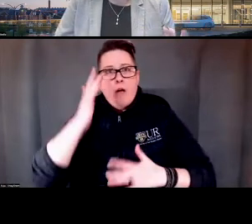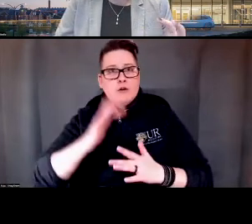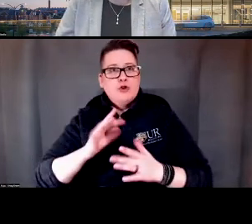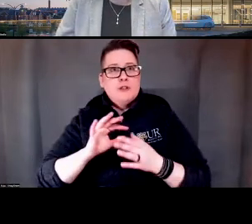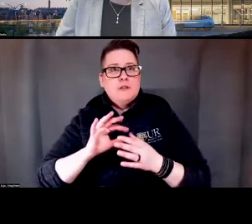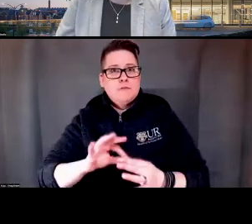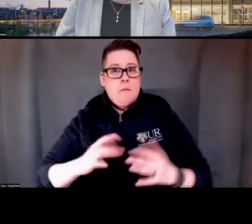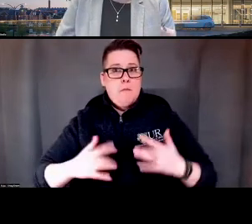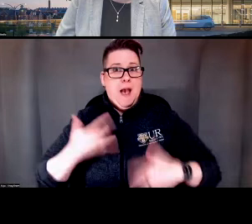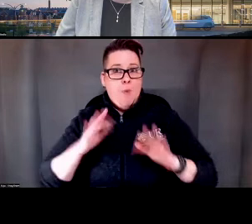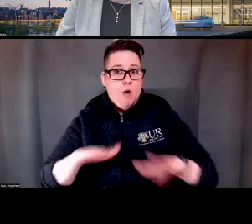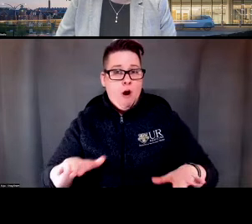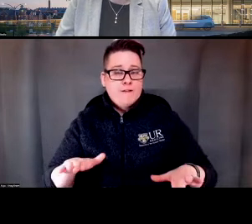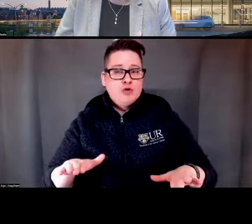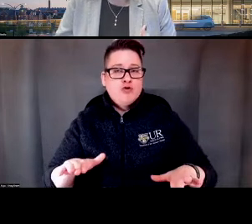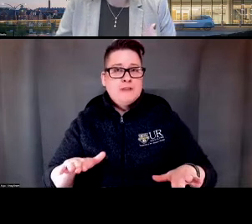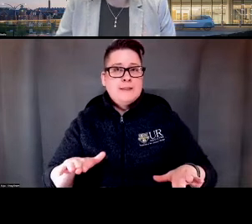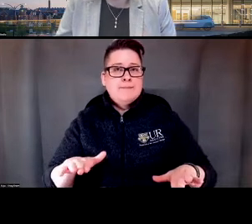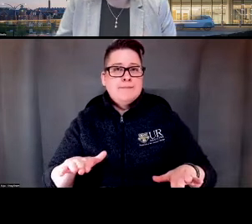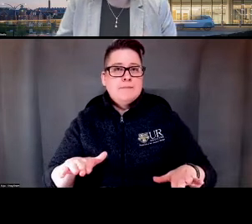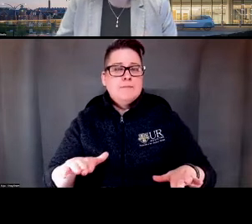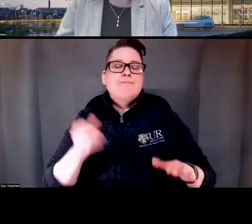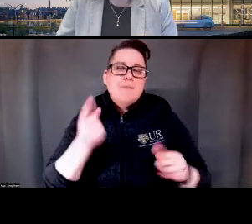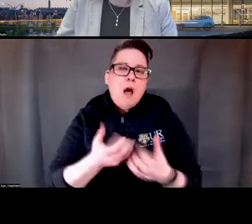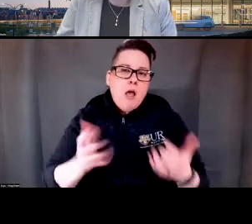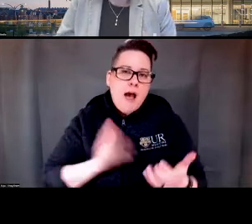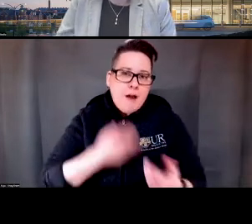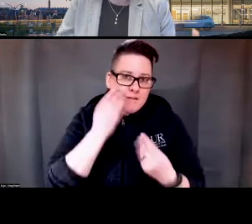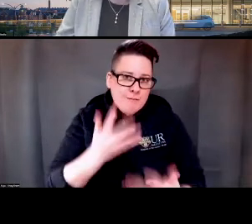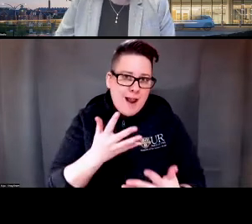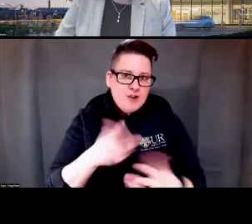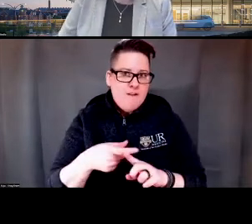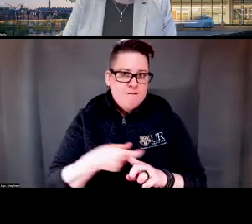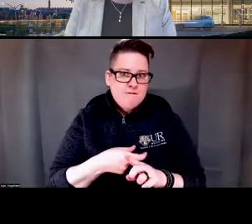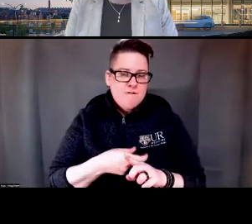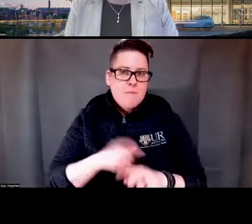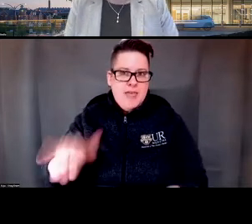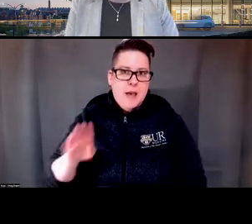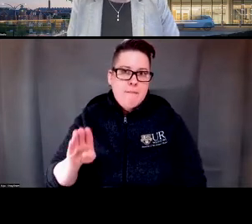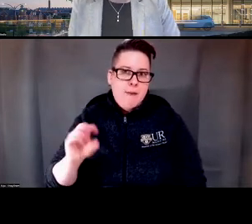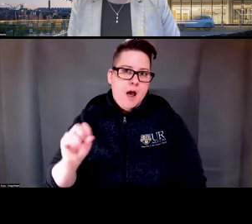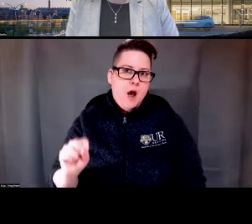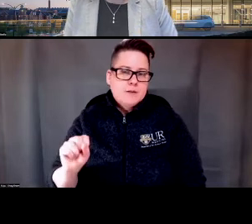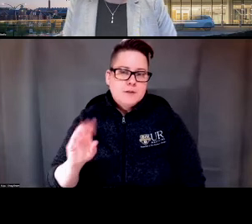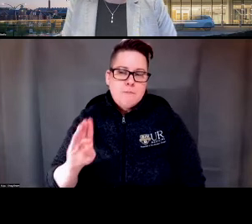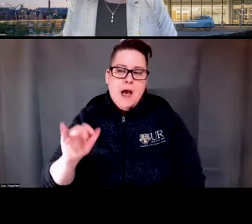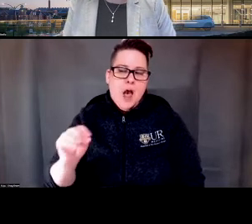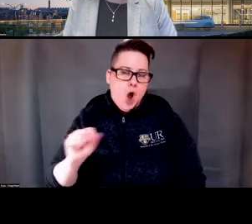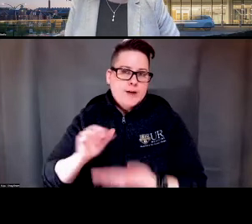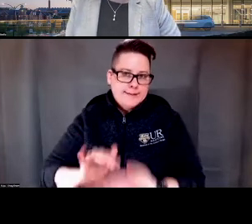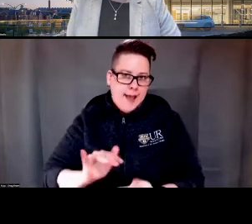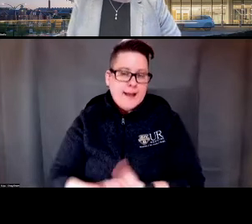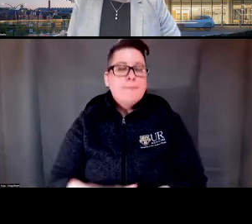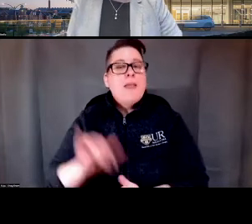bipolar offspring, really a lot of our information comes out of the BIAS studies. And so this